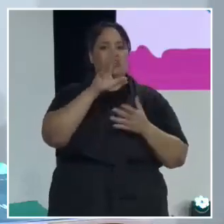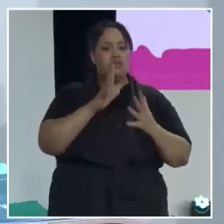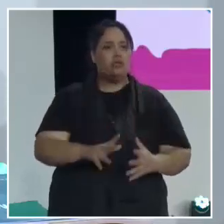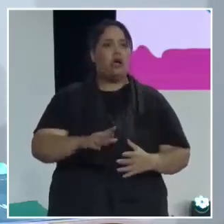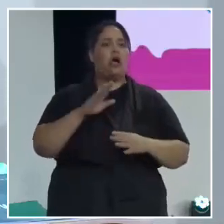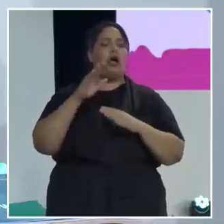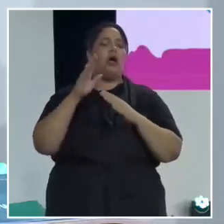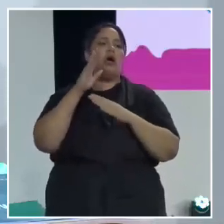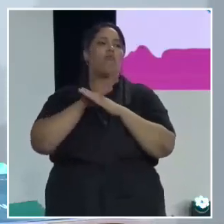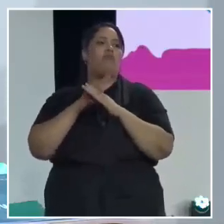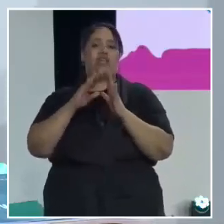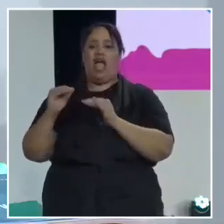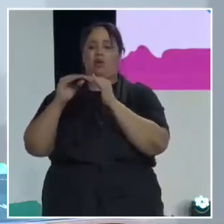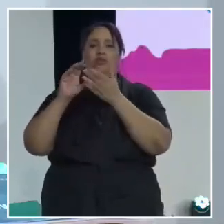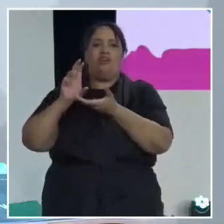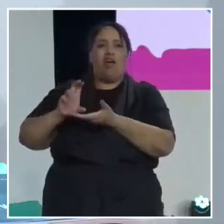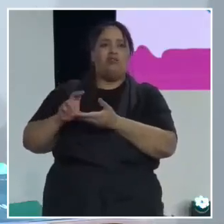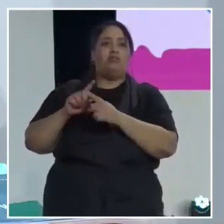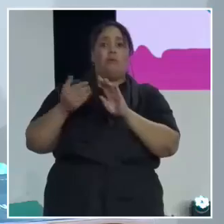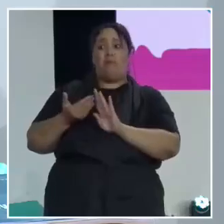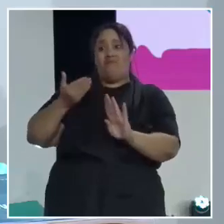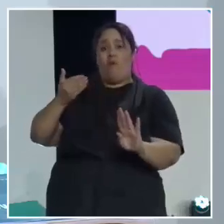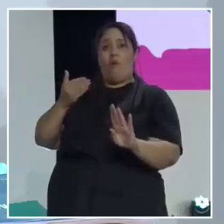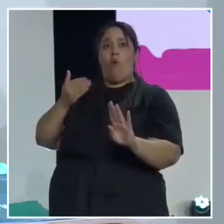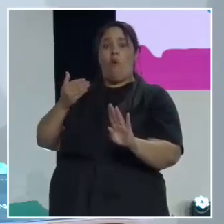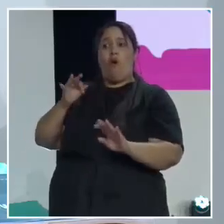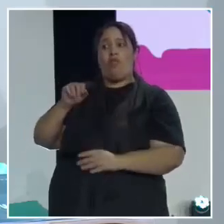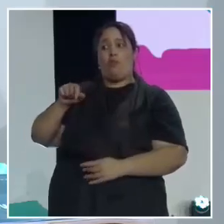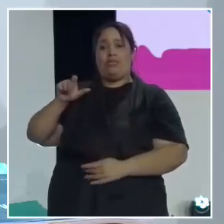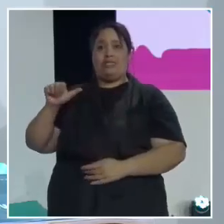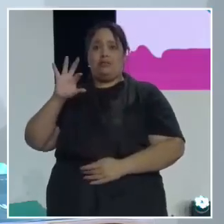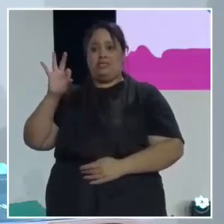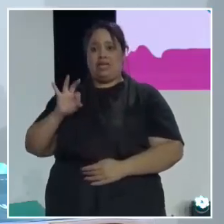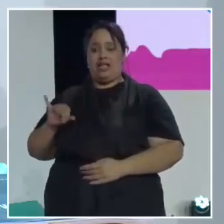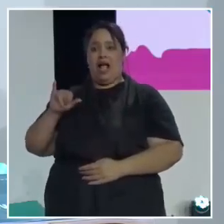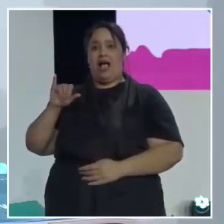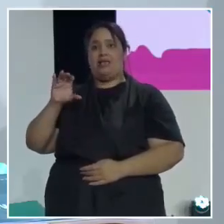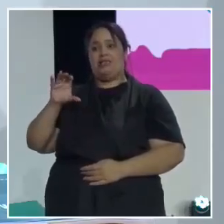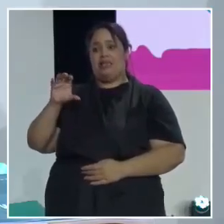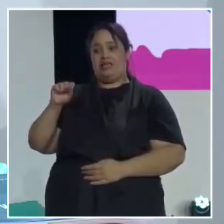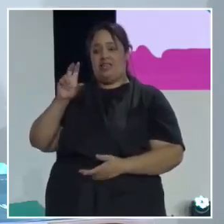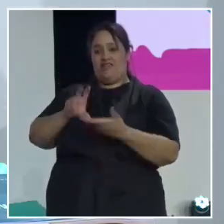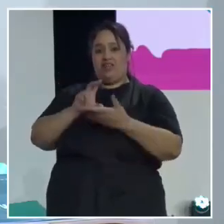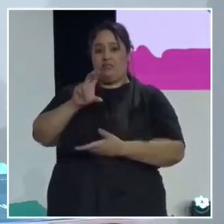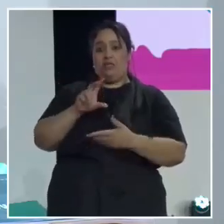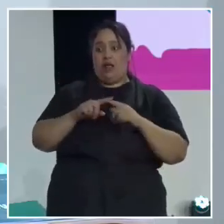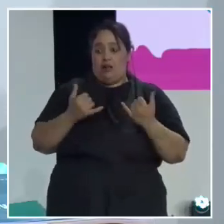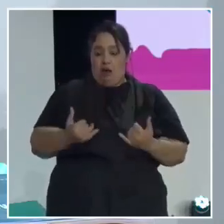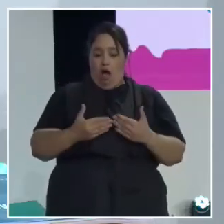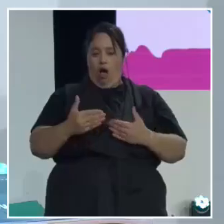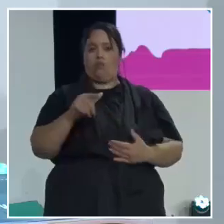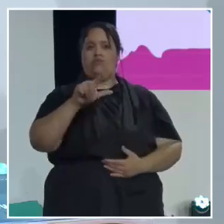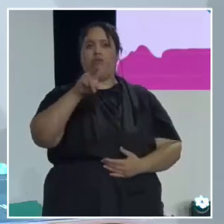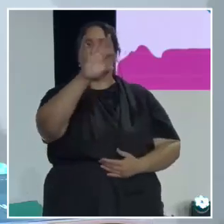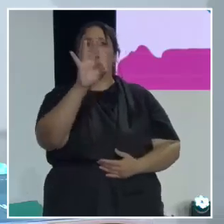that the default rates was 3.6% for IFC investment, about 14 billion, and recovery was